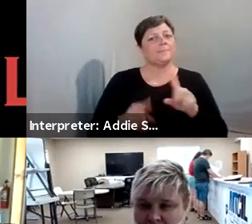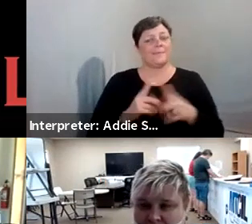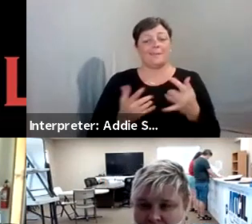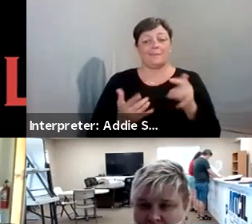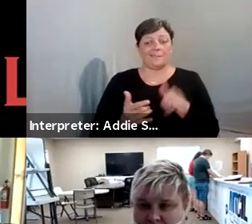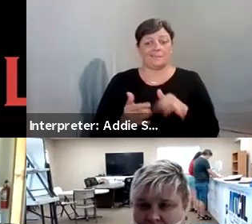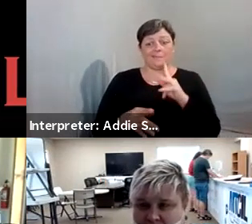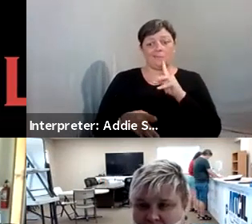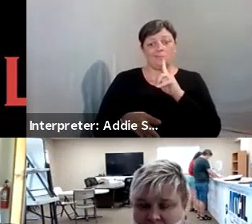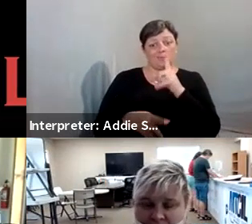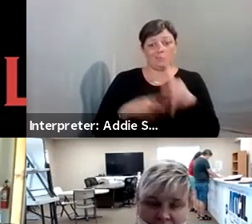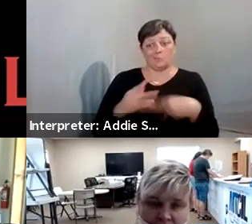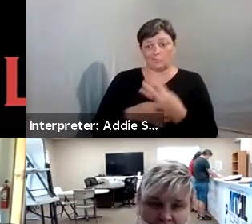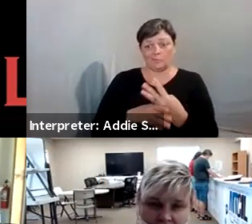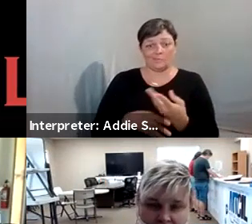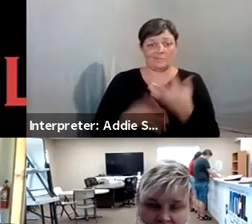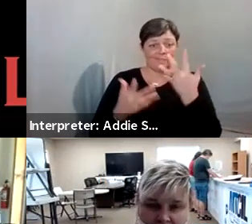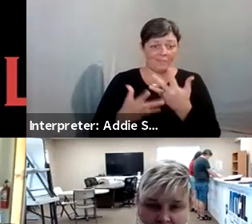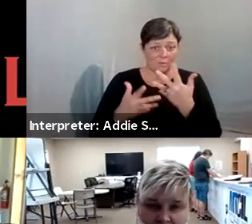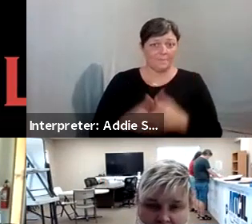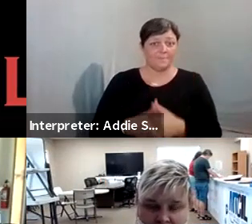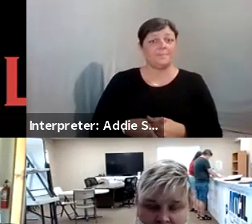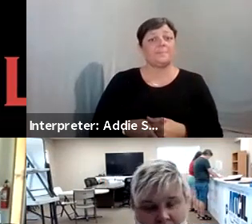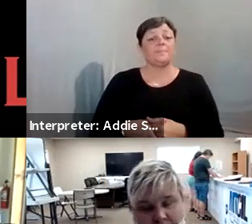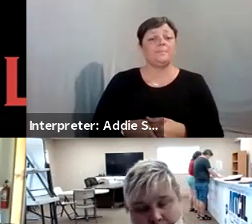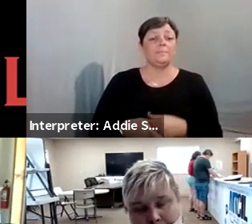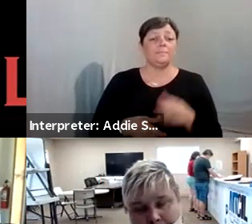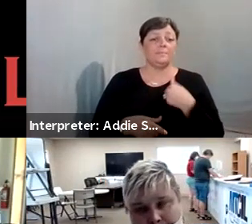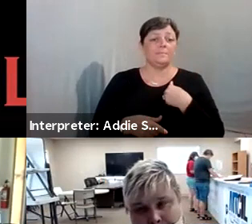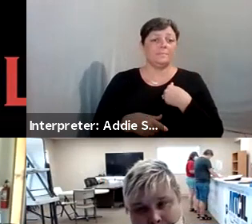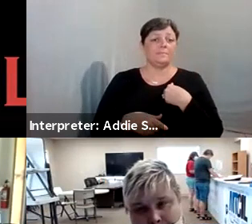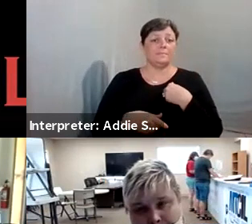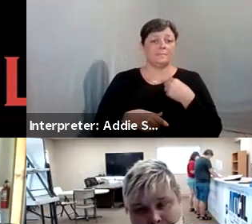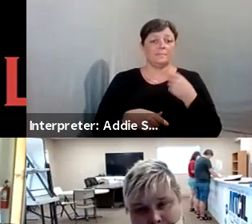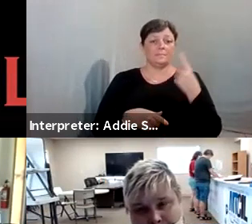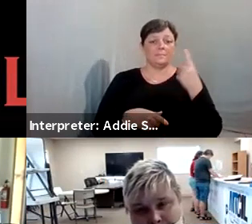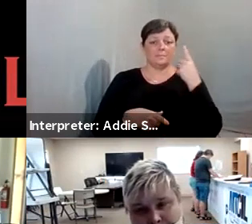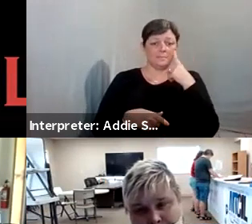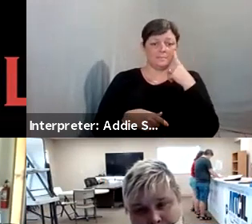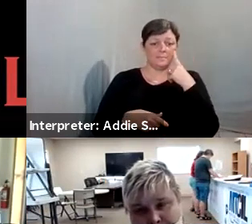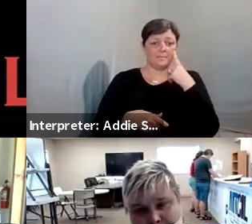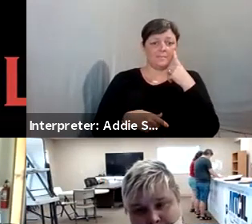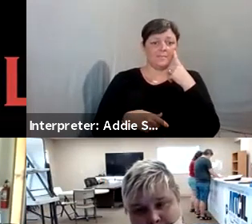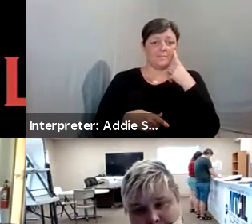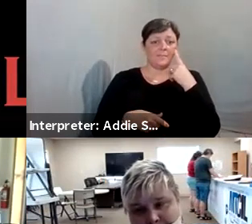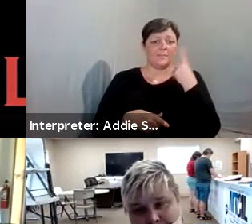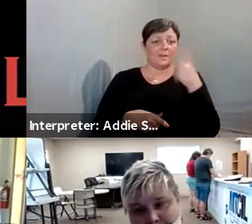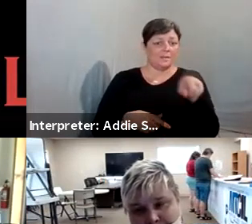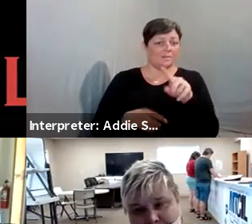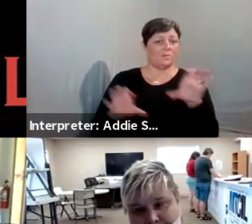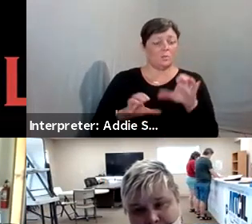reality, unfortunately. I think our ILCs have done just an amazing job